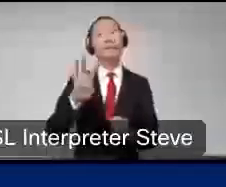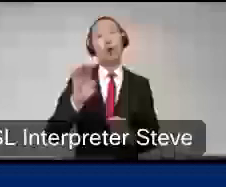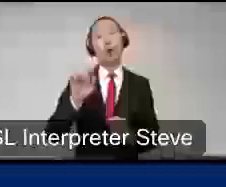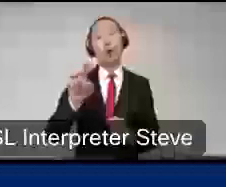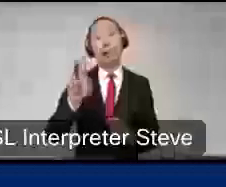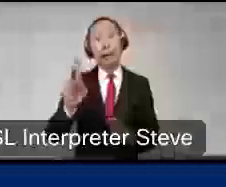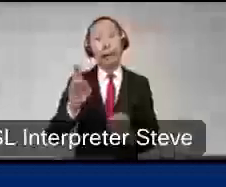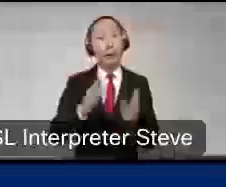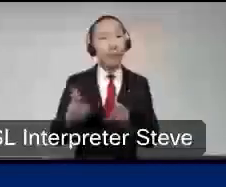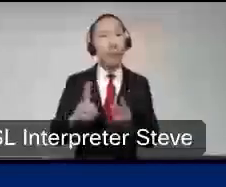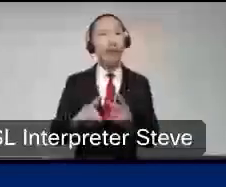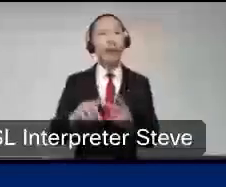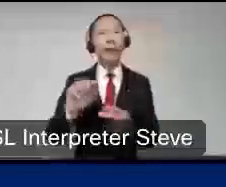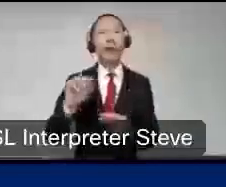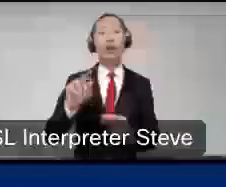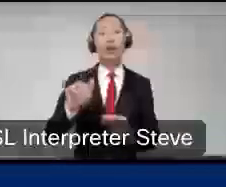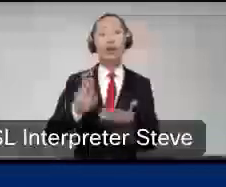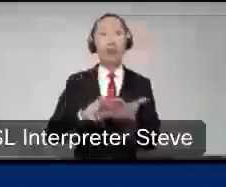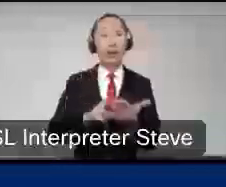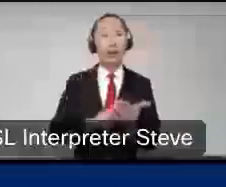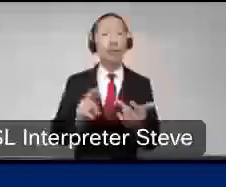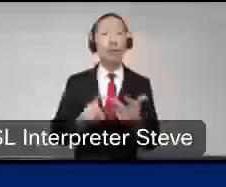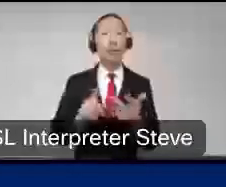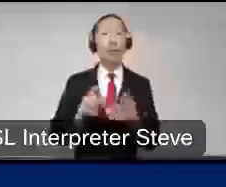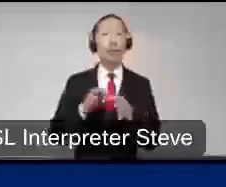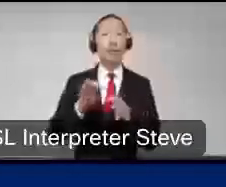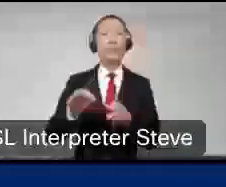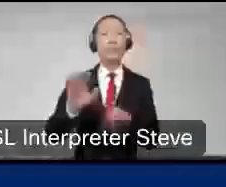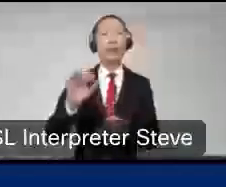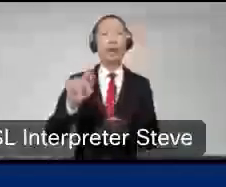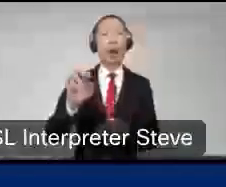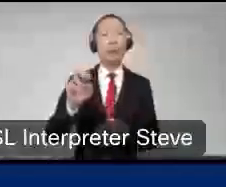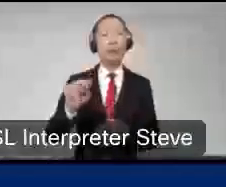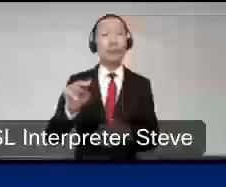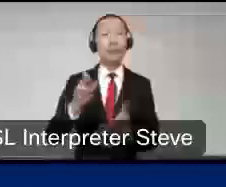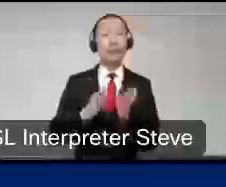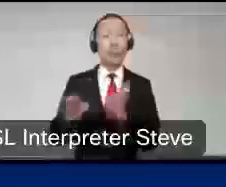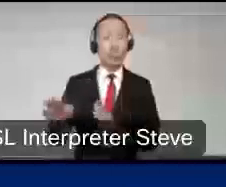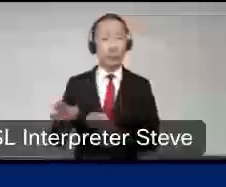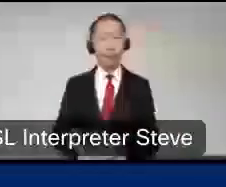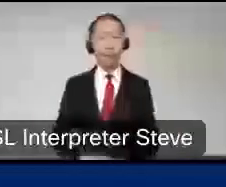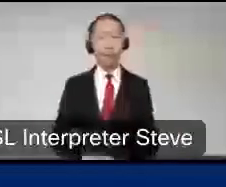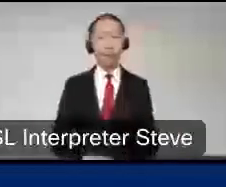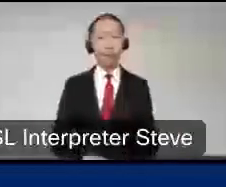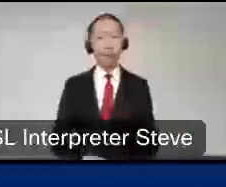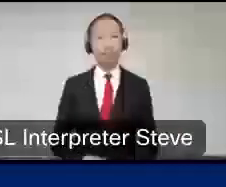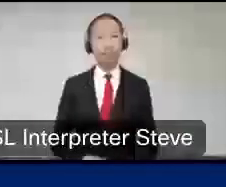401k, an annuity contract, or a deferred compensation plan. Next